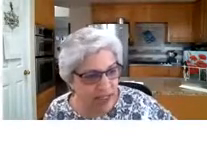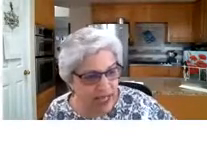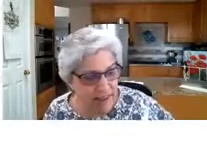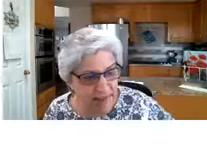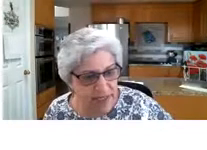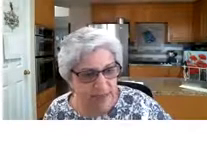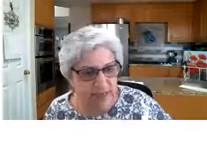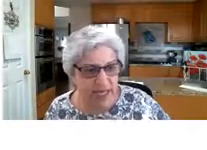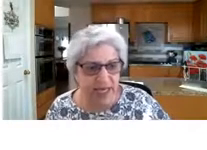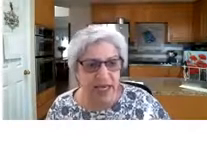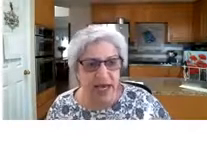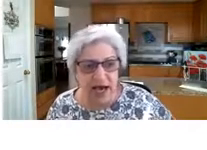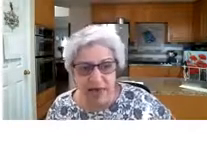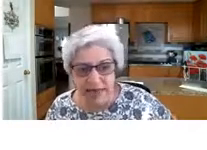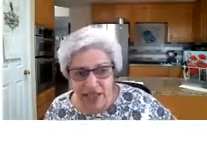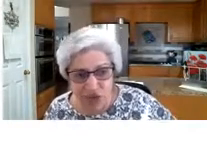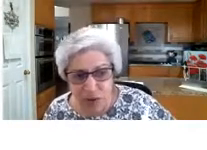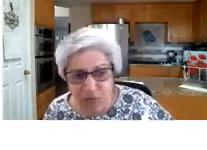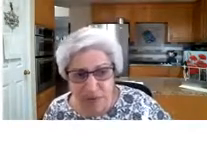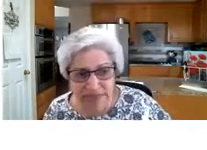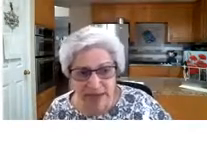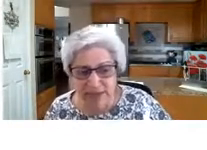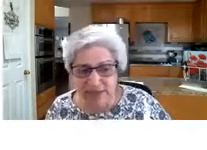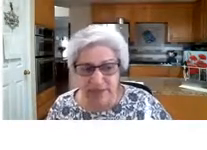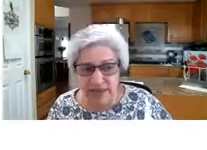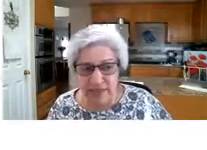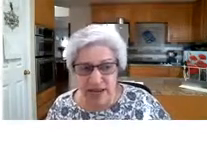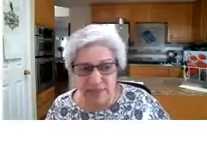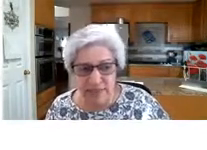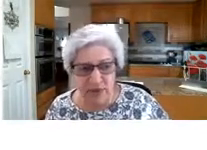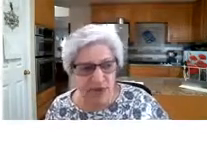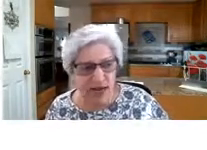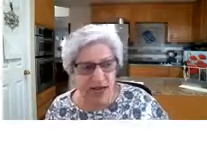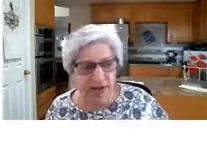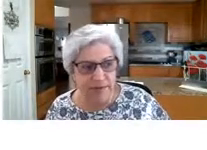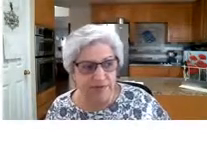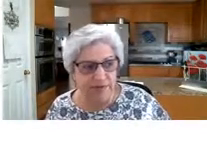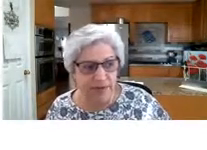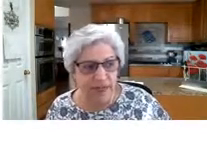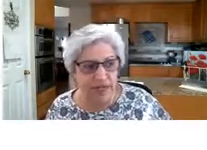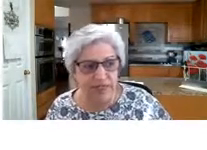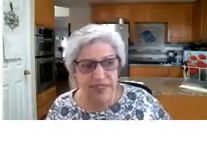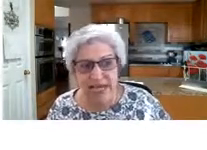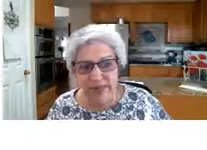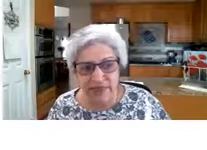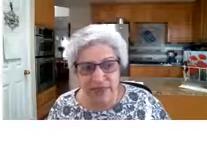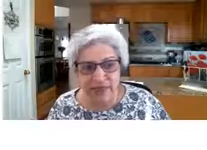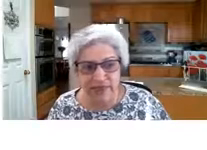here's another slide I missed updating. That 21,000 number